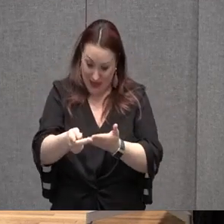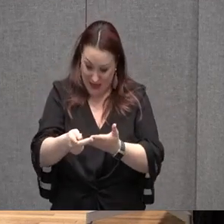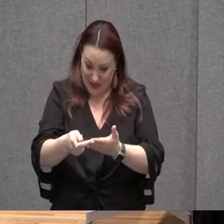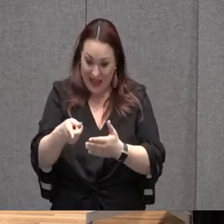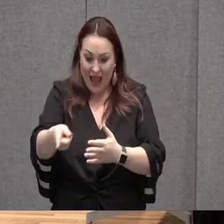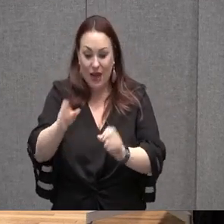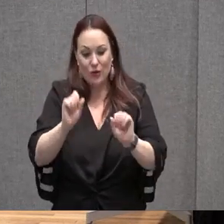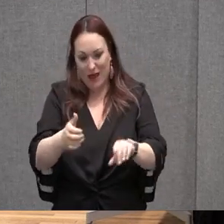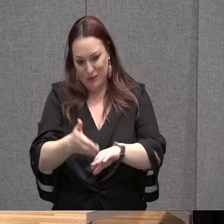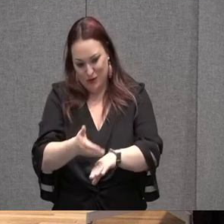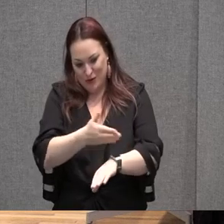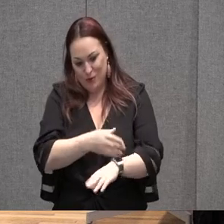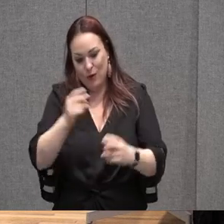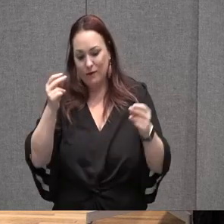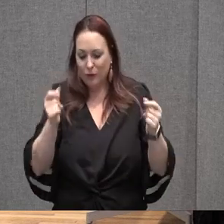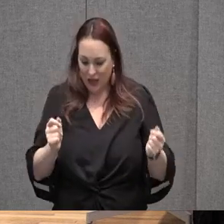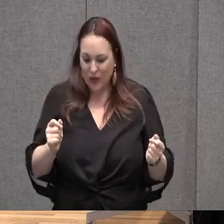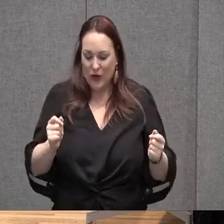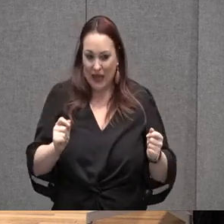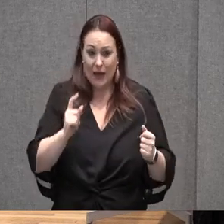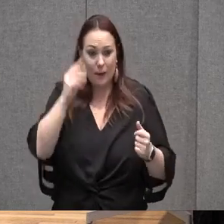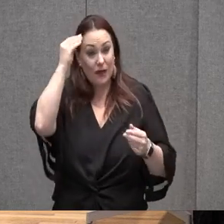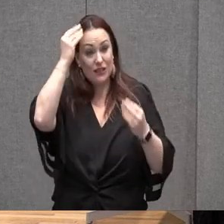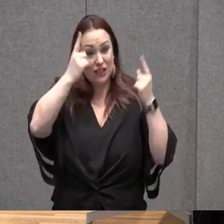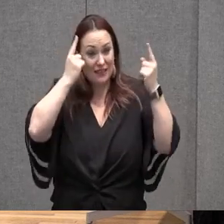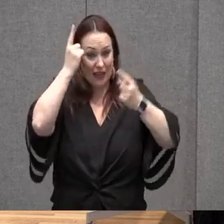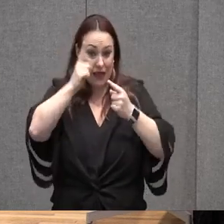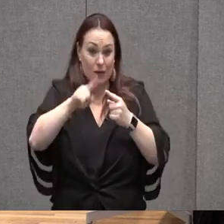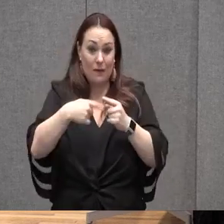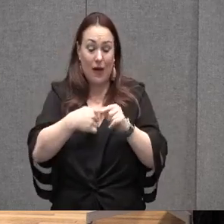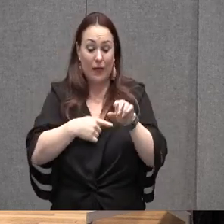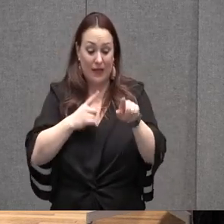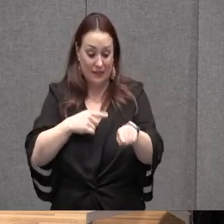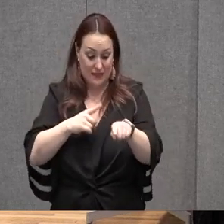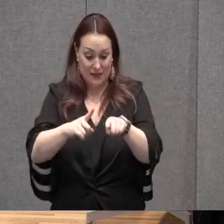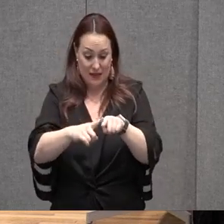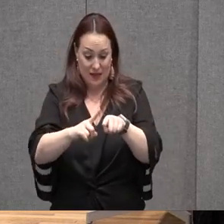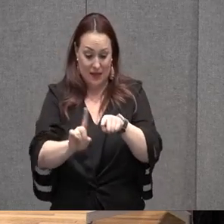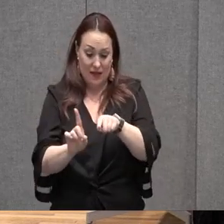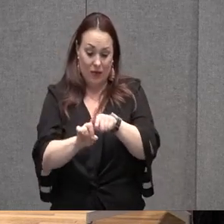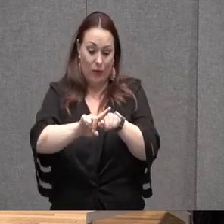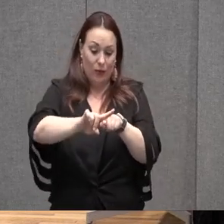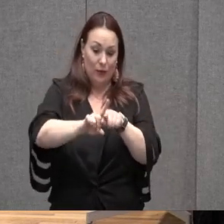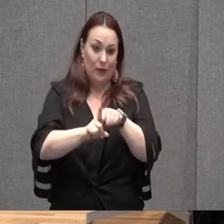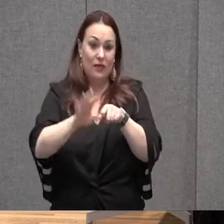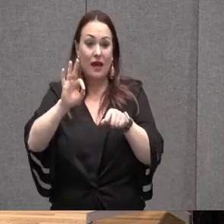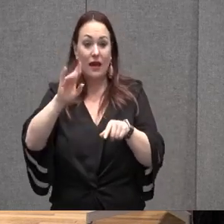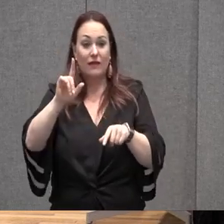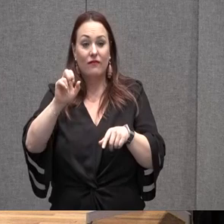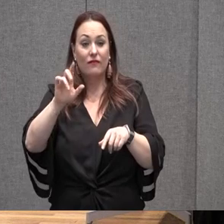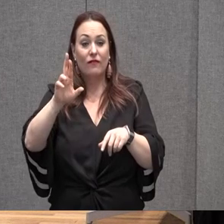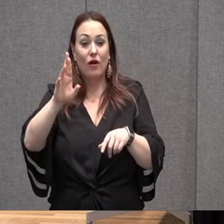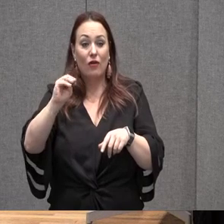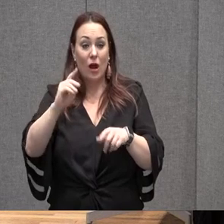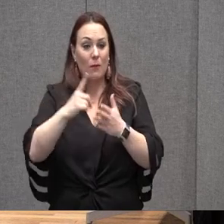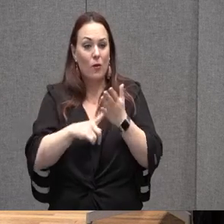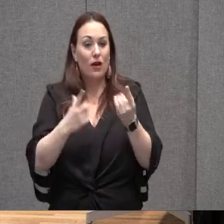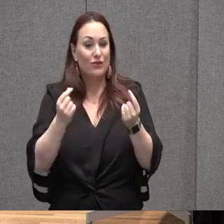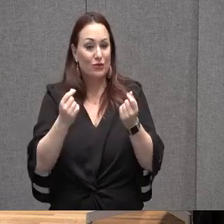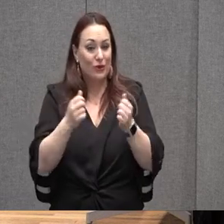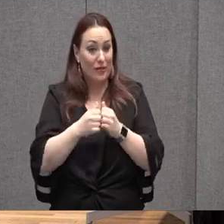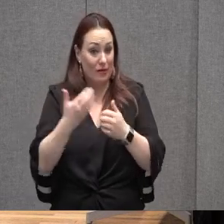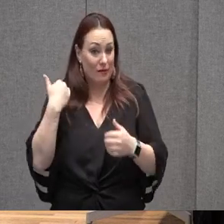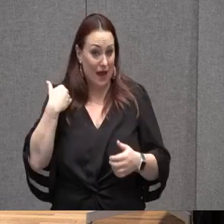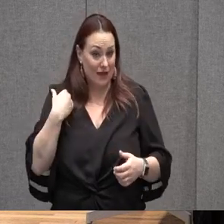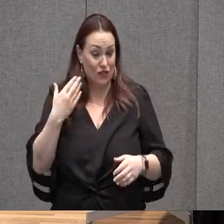able to improve upon it pretty quickly by just thinking about the fulcrum and what you've done in the past, right? Right. You improved